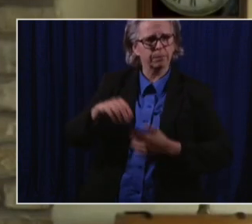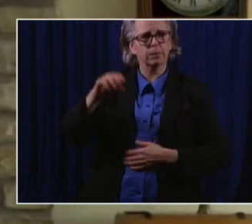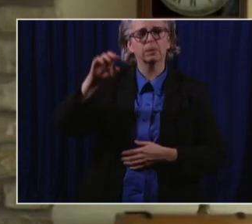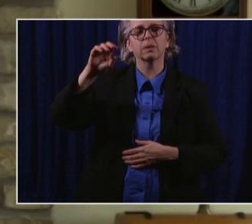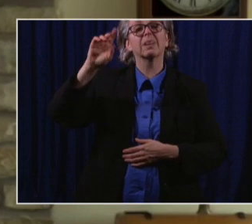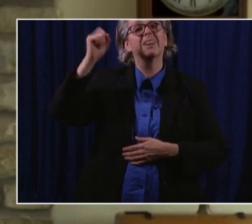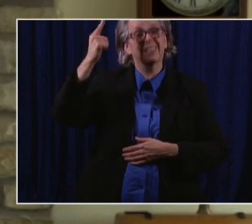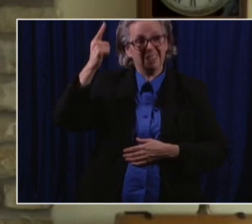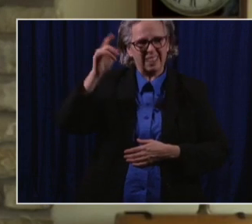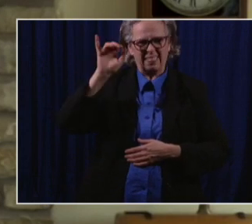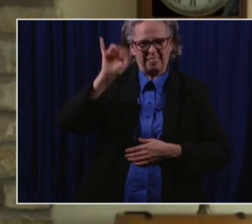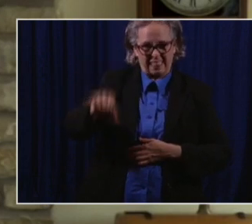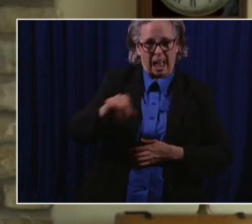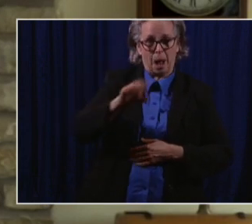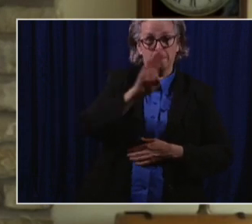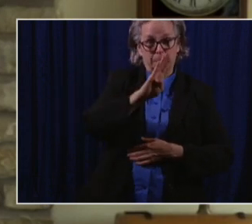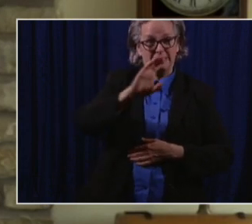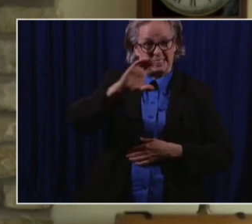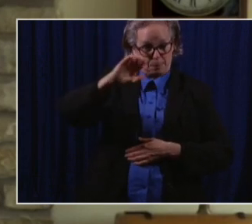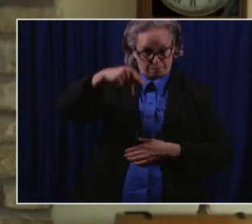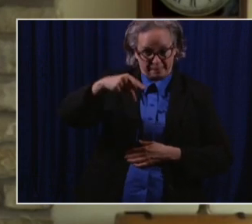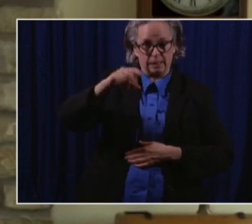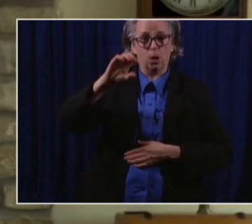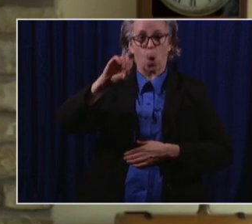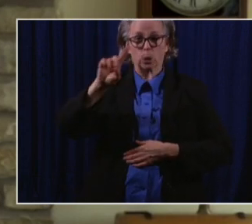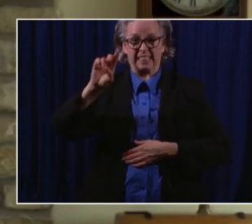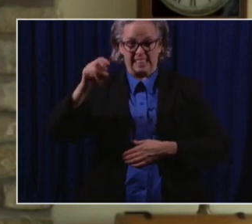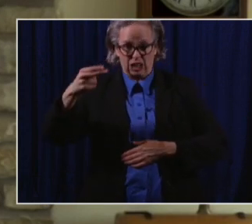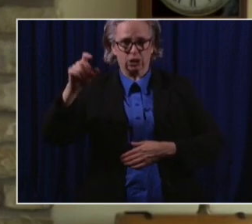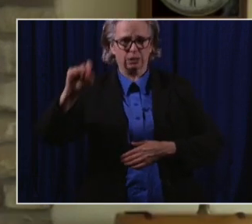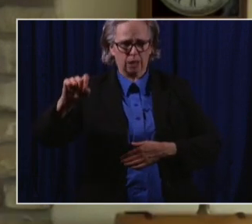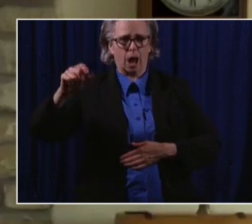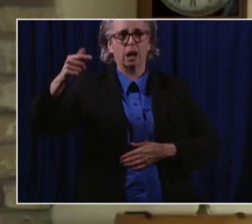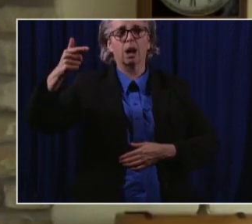odh.ohio.gov. And again, the phone number,